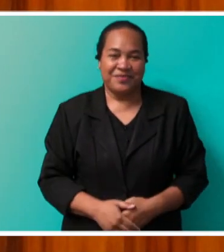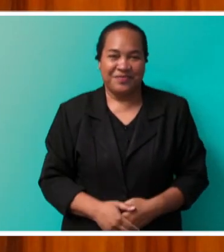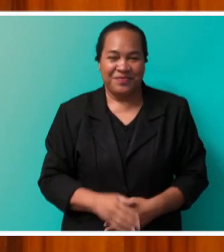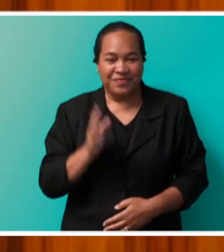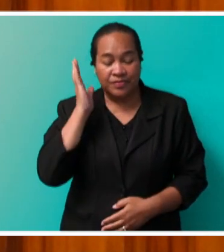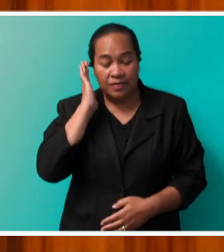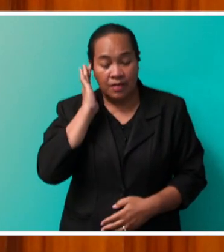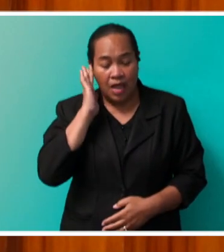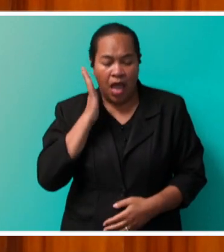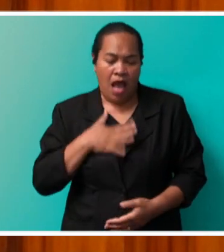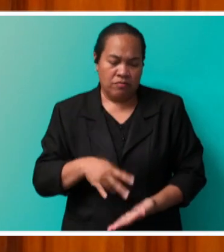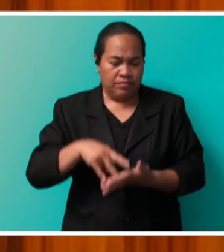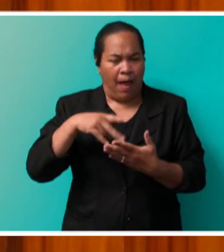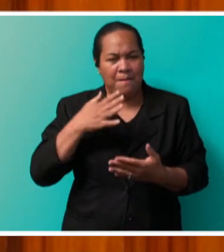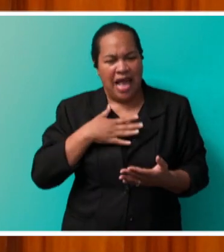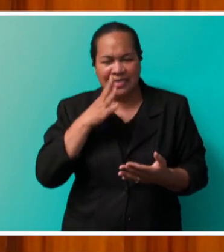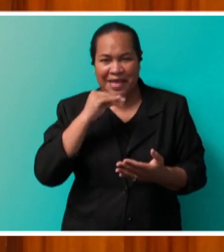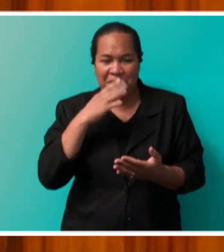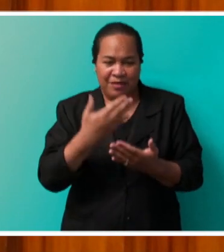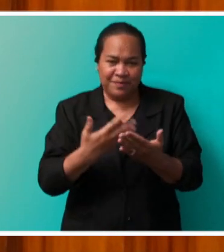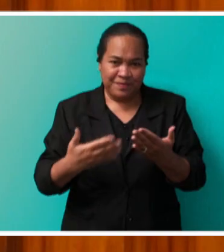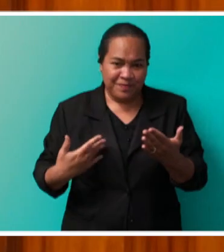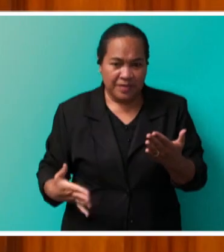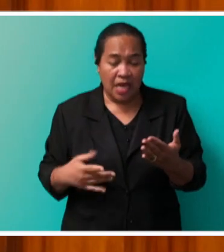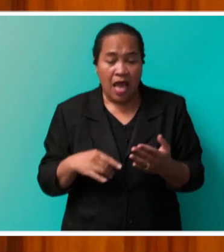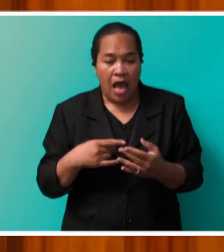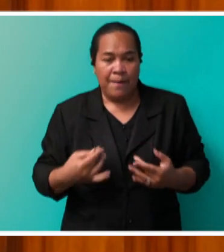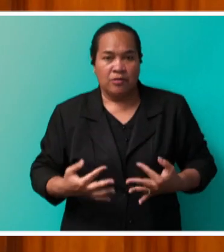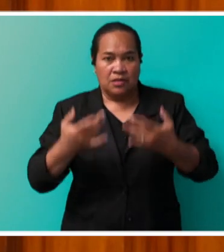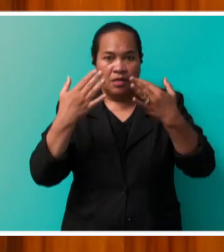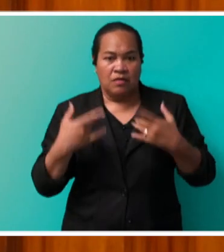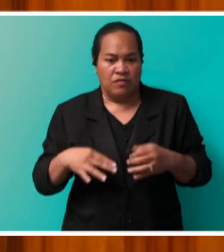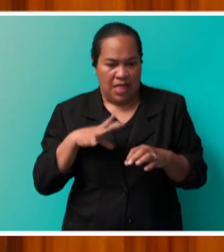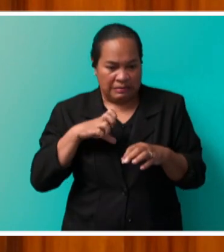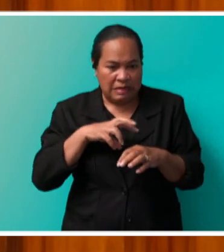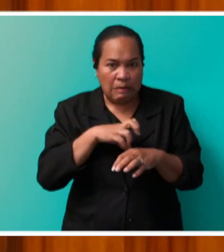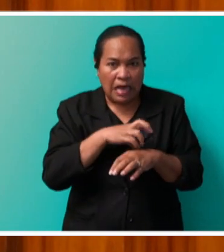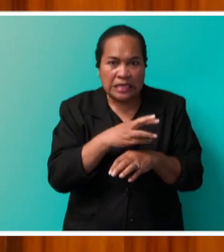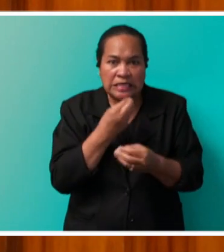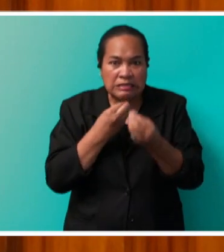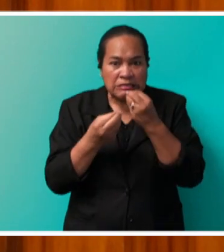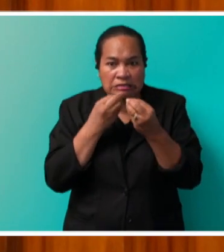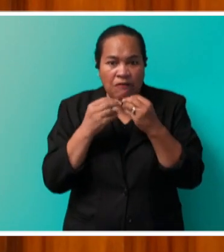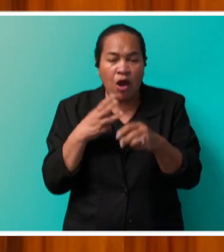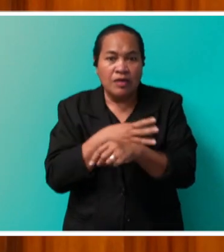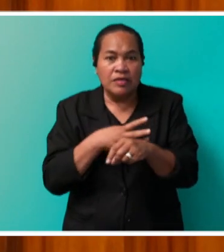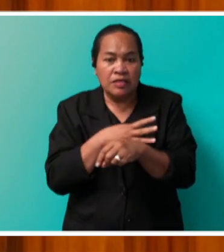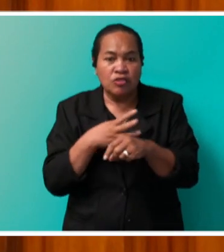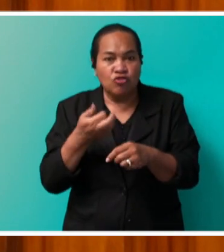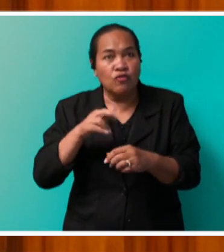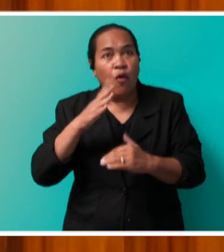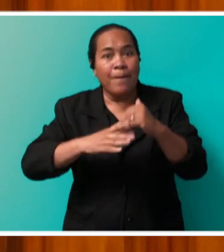Honorable Speaker, I rise to deliver my statement on the status of termite infestation on timbers used in